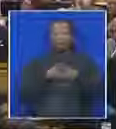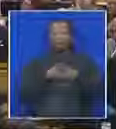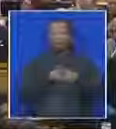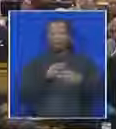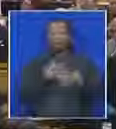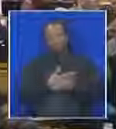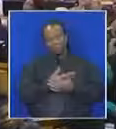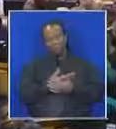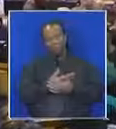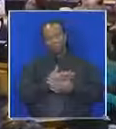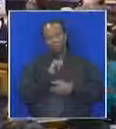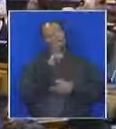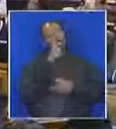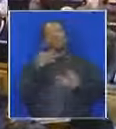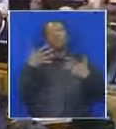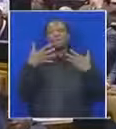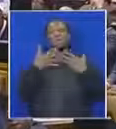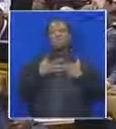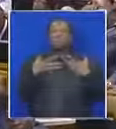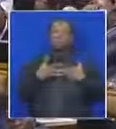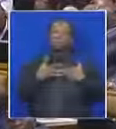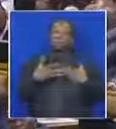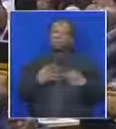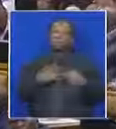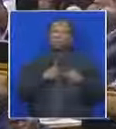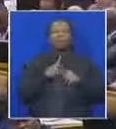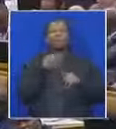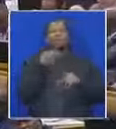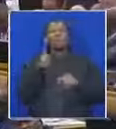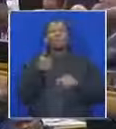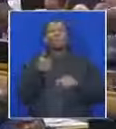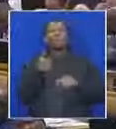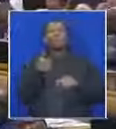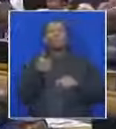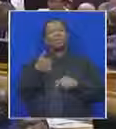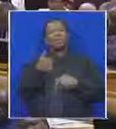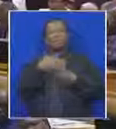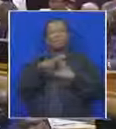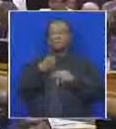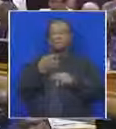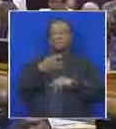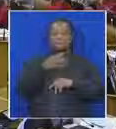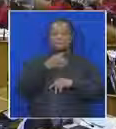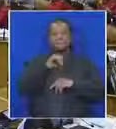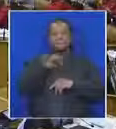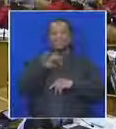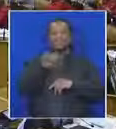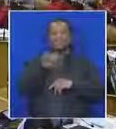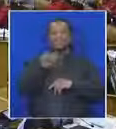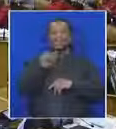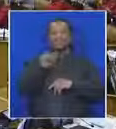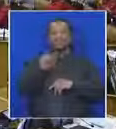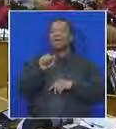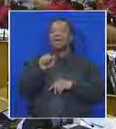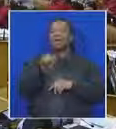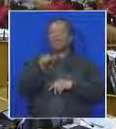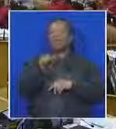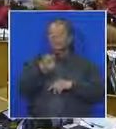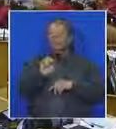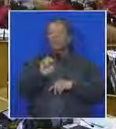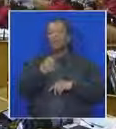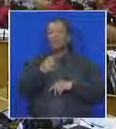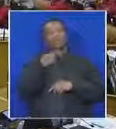is being made by the party secretary general, who on the one hand calls for his leader to follow his